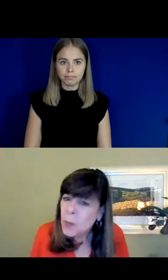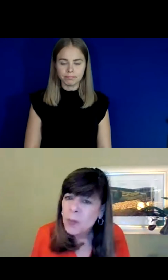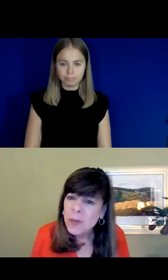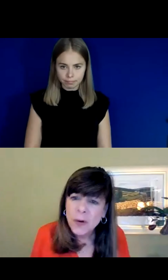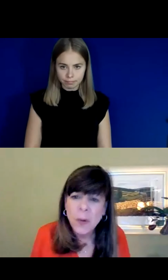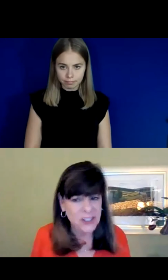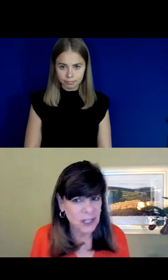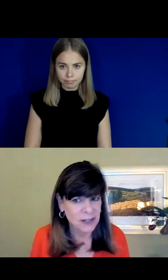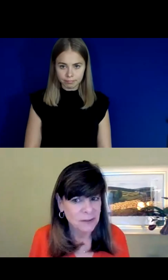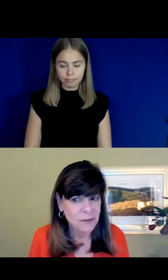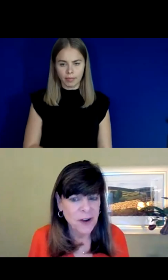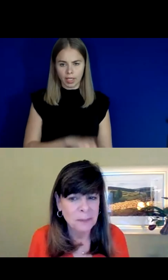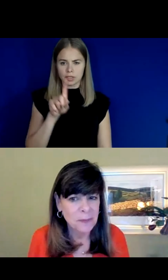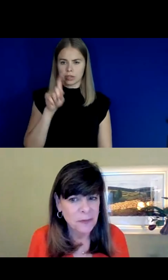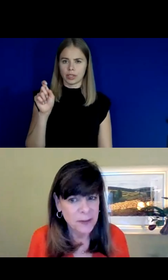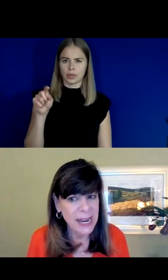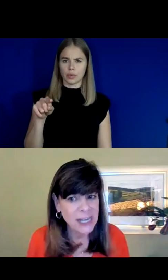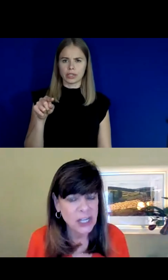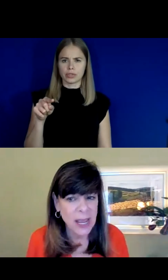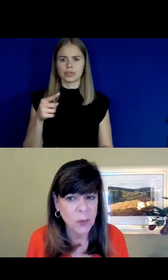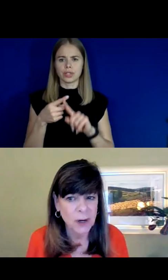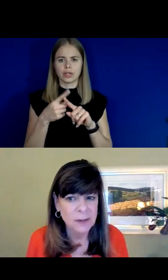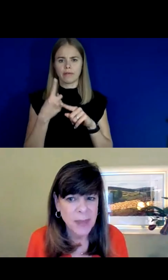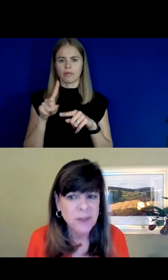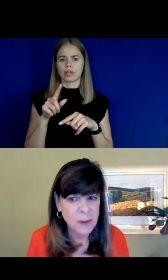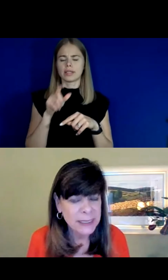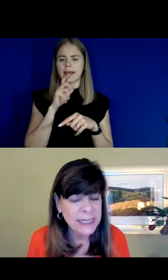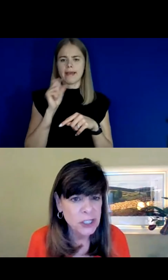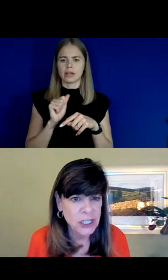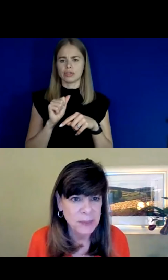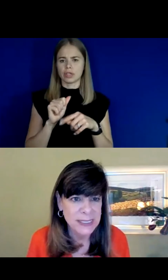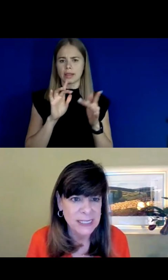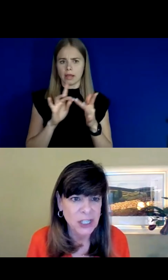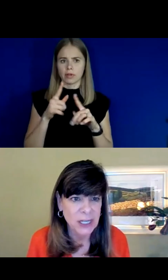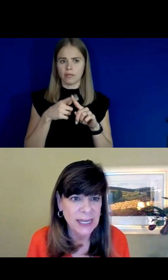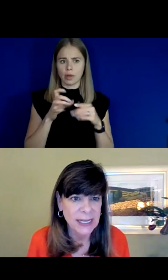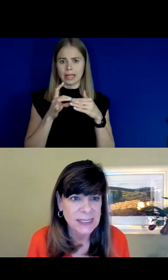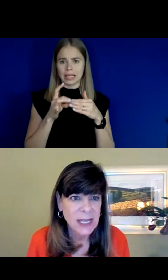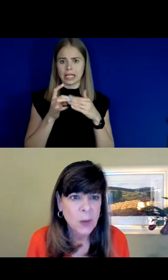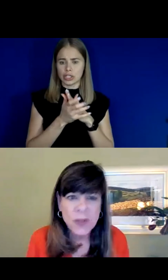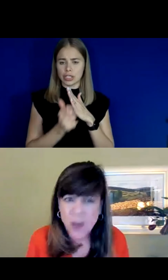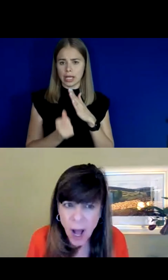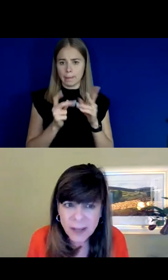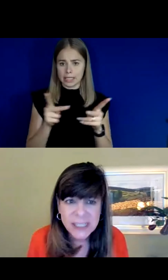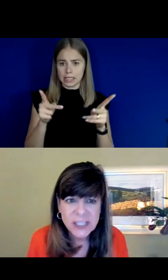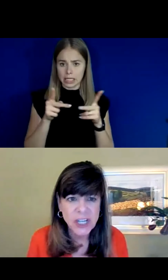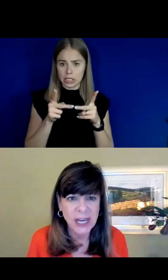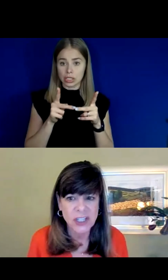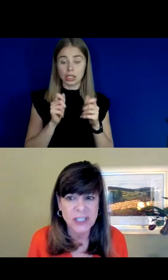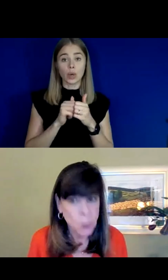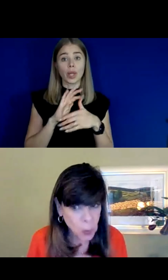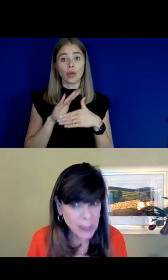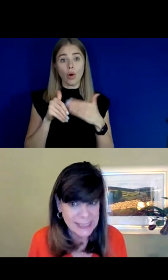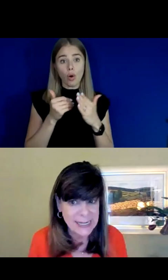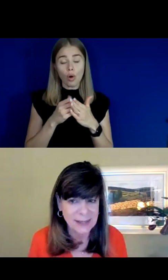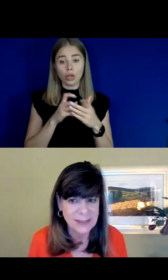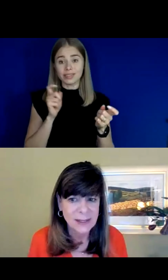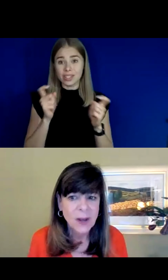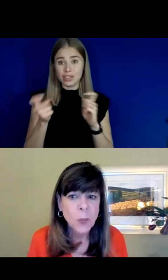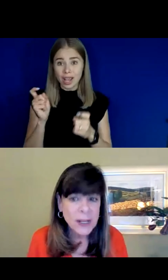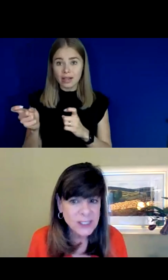So the question for the aging network and from a leadership position is, with all of these changes,